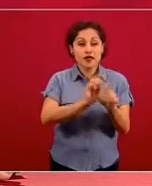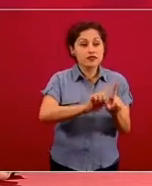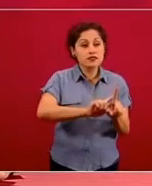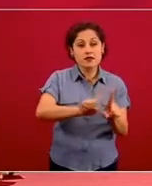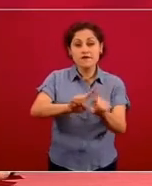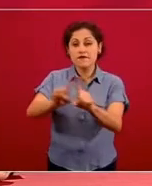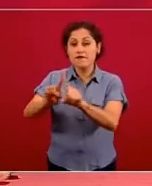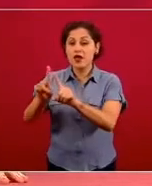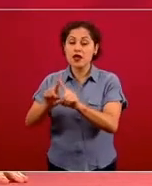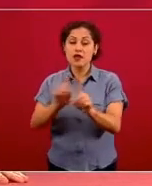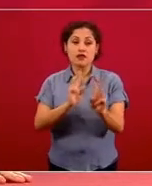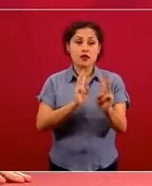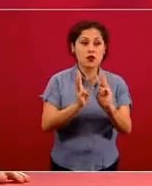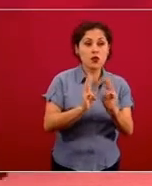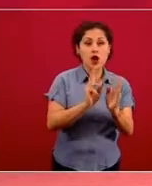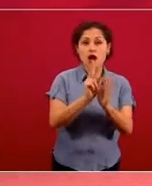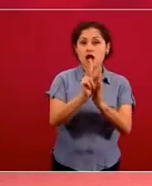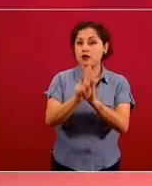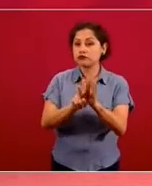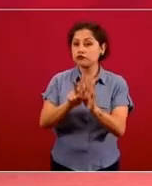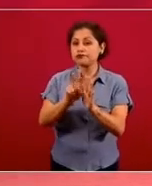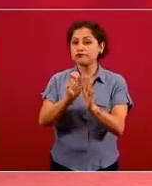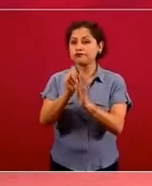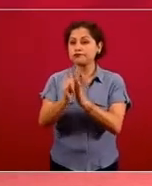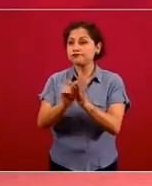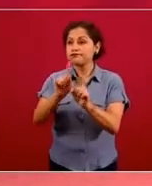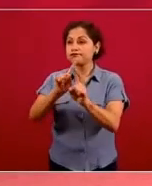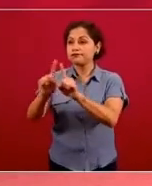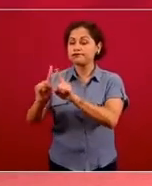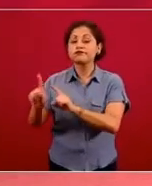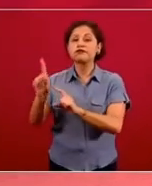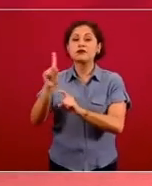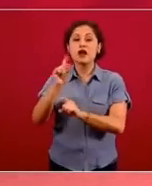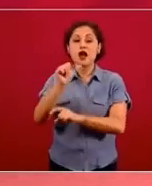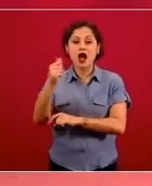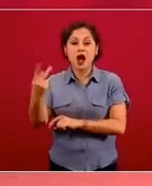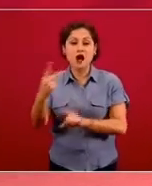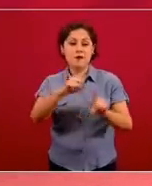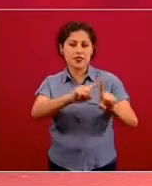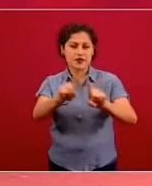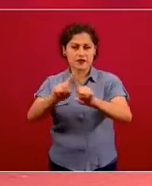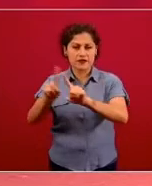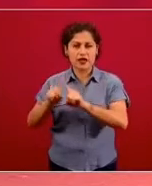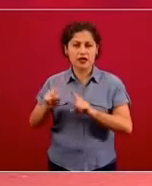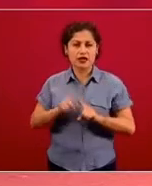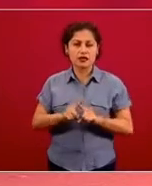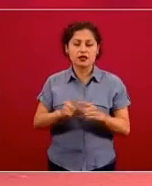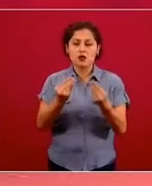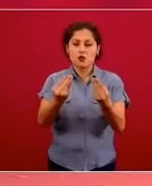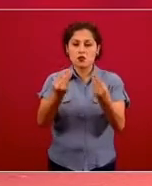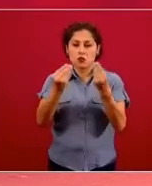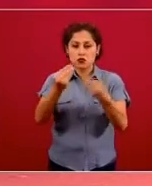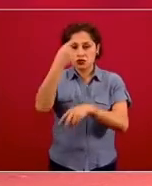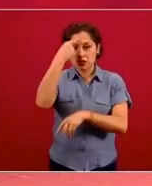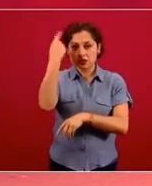Now, the purpose of having multiple platforms for communicating with people is this.